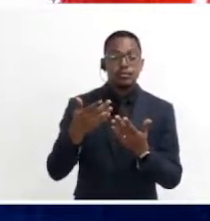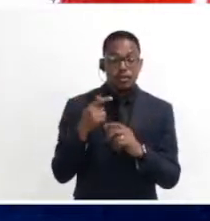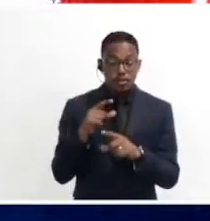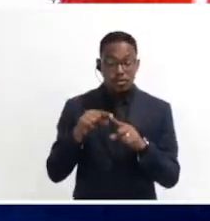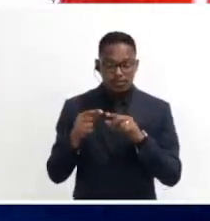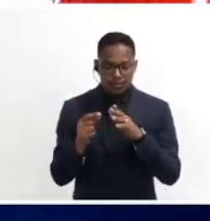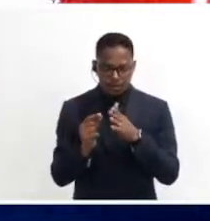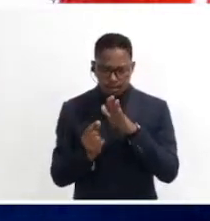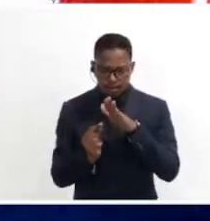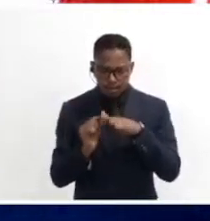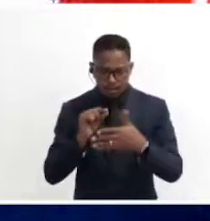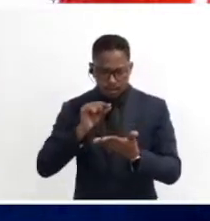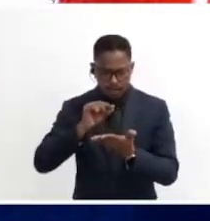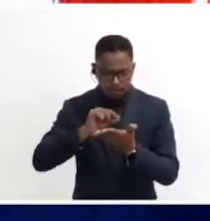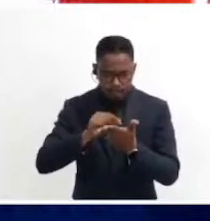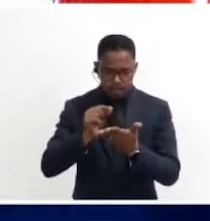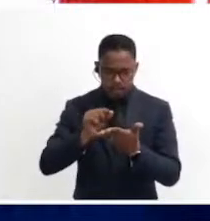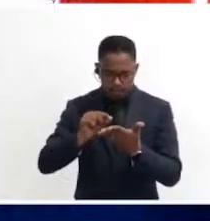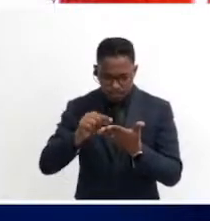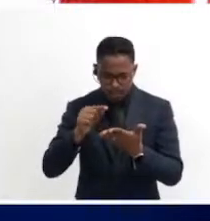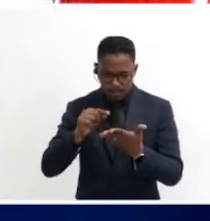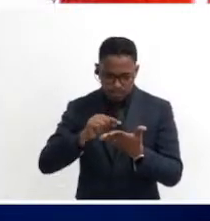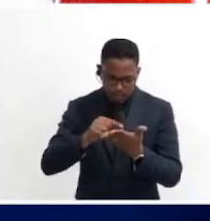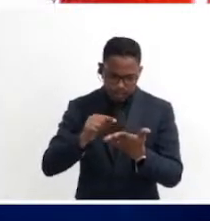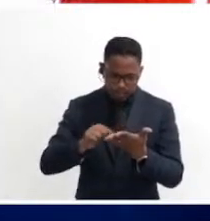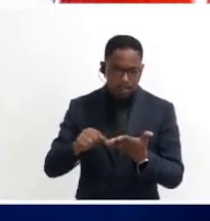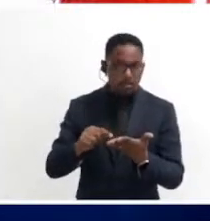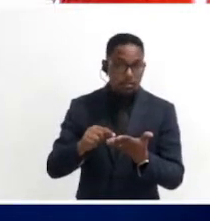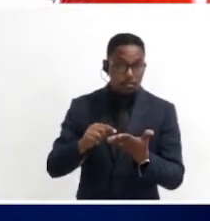different pitches depending on their package application.